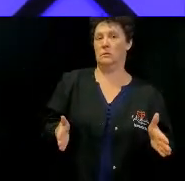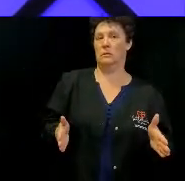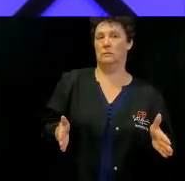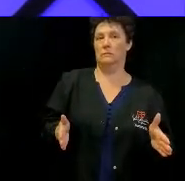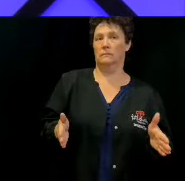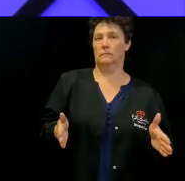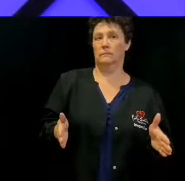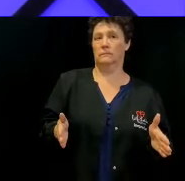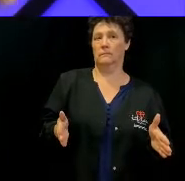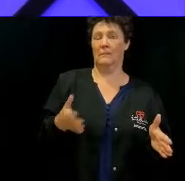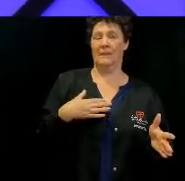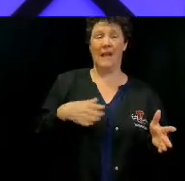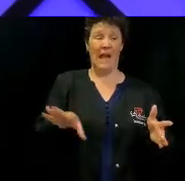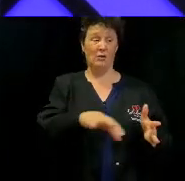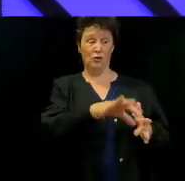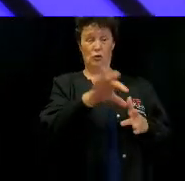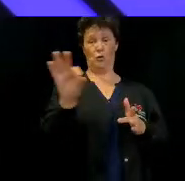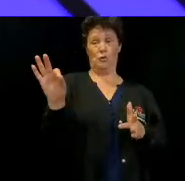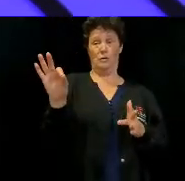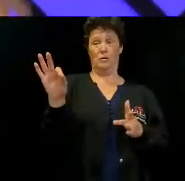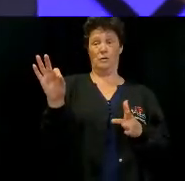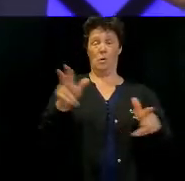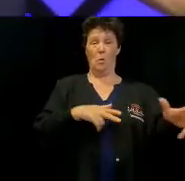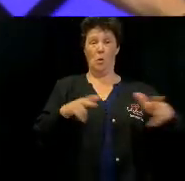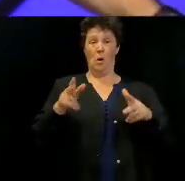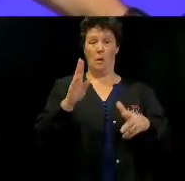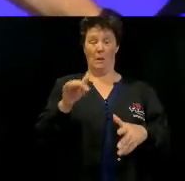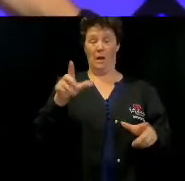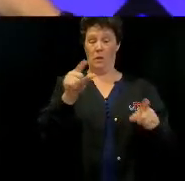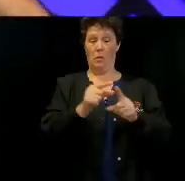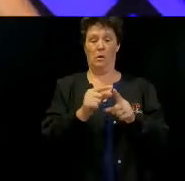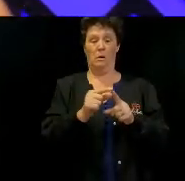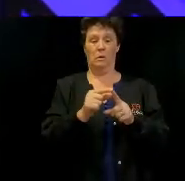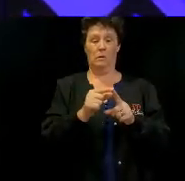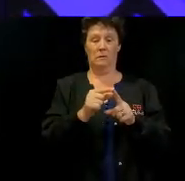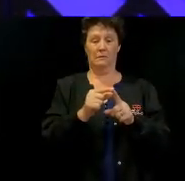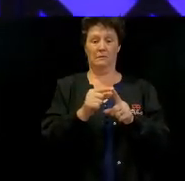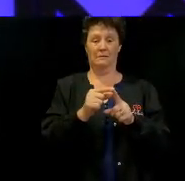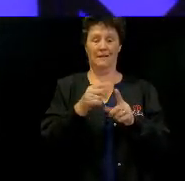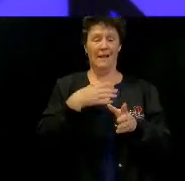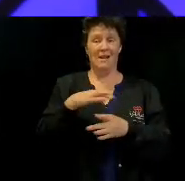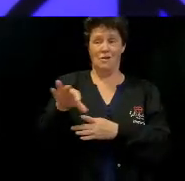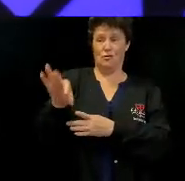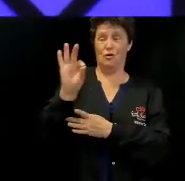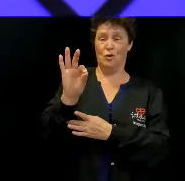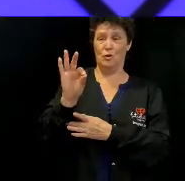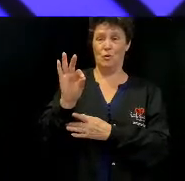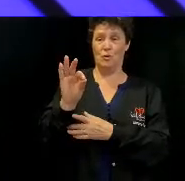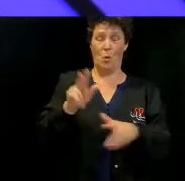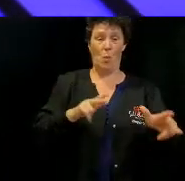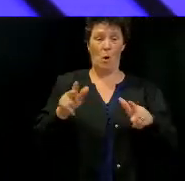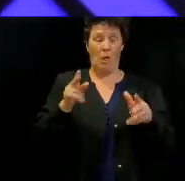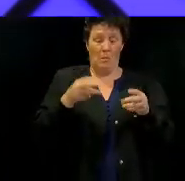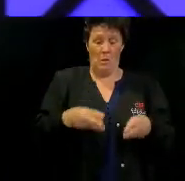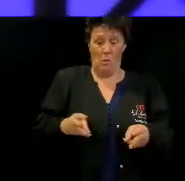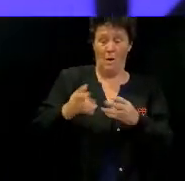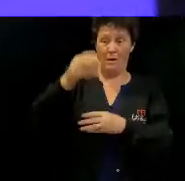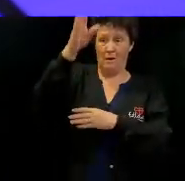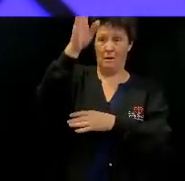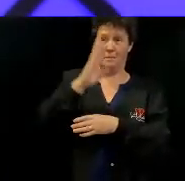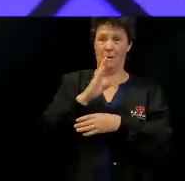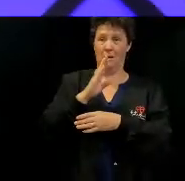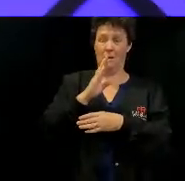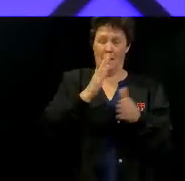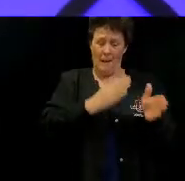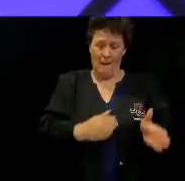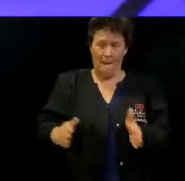I choose. What's he saying? I choose to walk by the word. I choose to walk by the way of God and the plan of